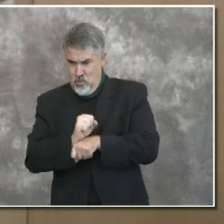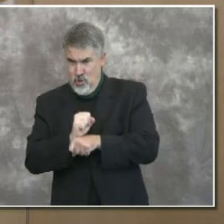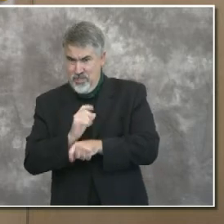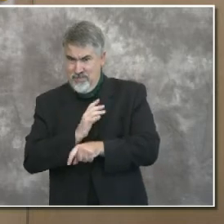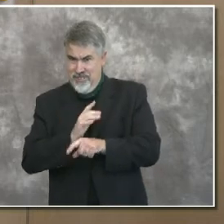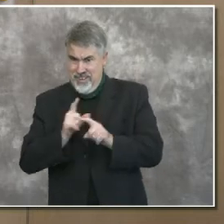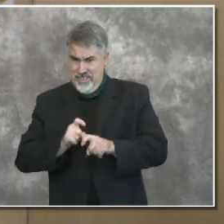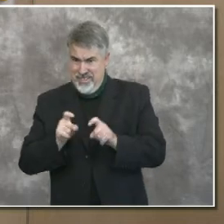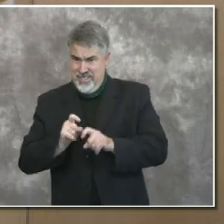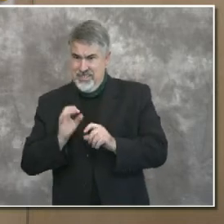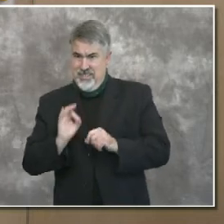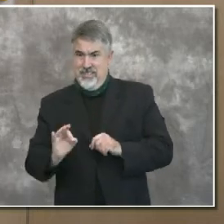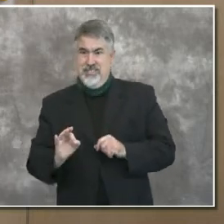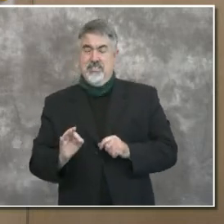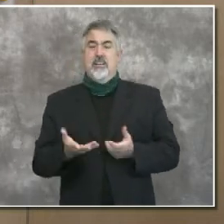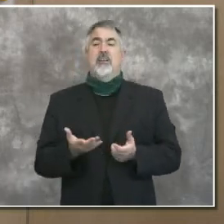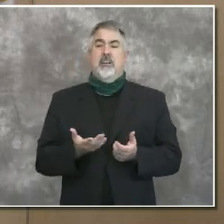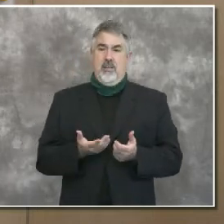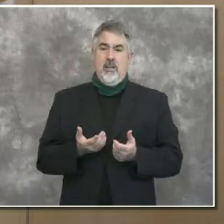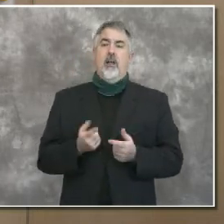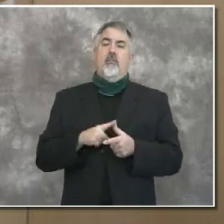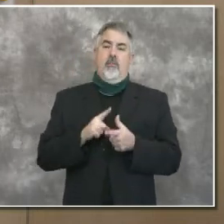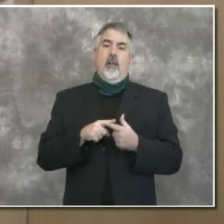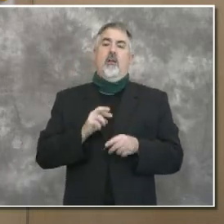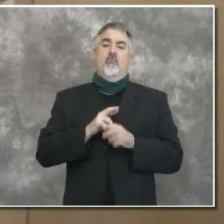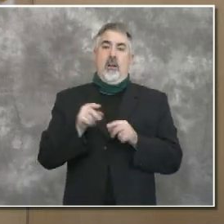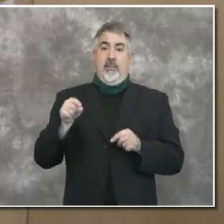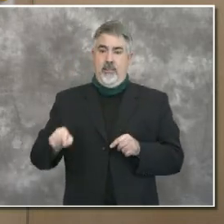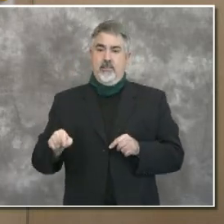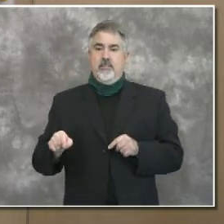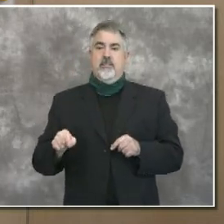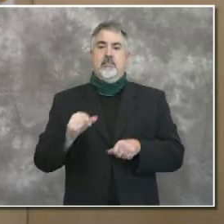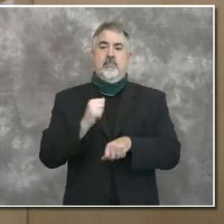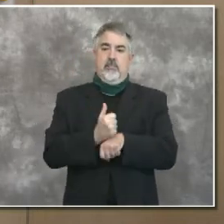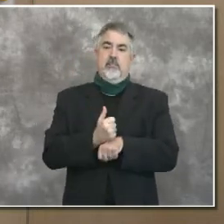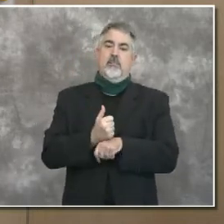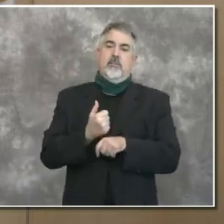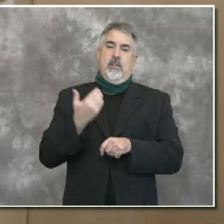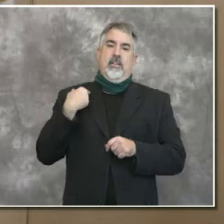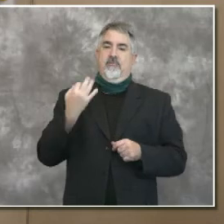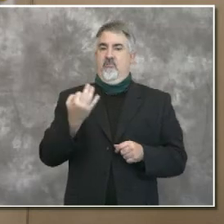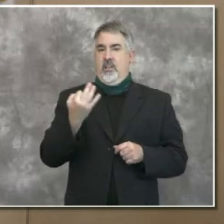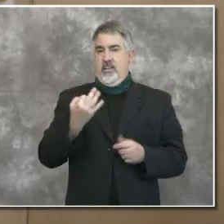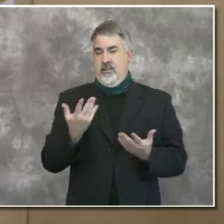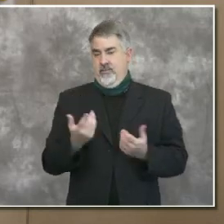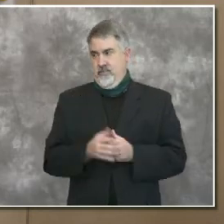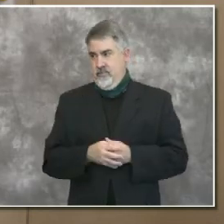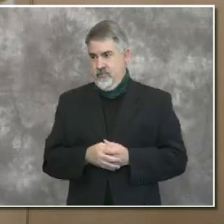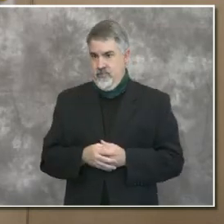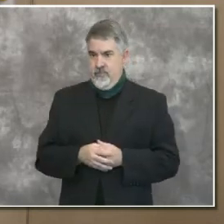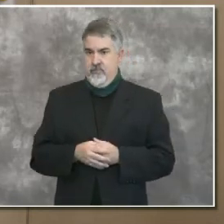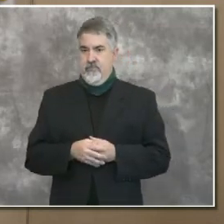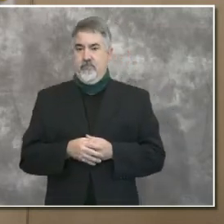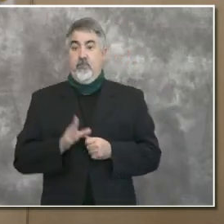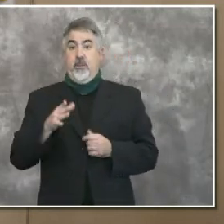stand that platform up last Friday. So again, we are at